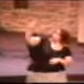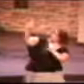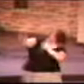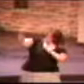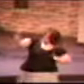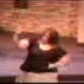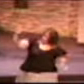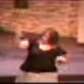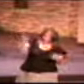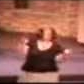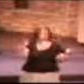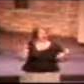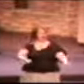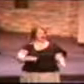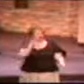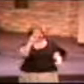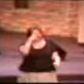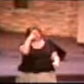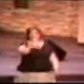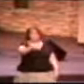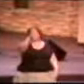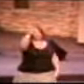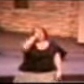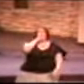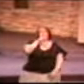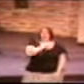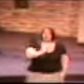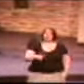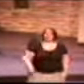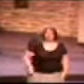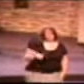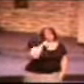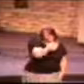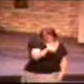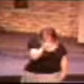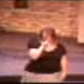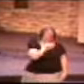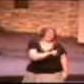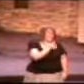come because God is king you are not